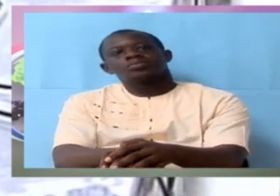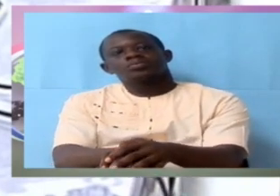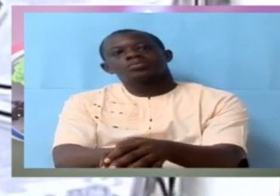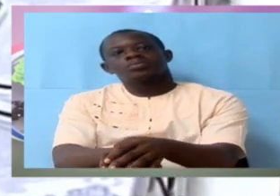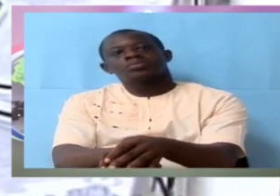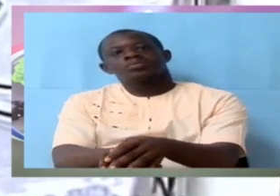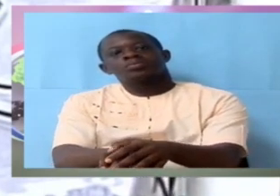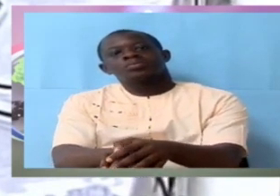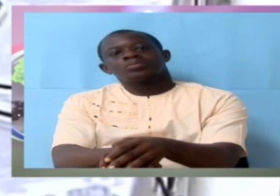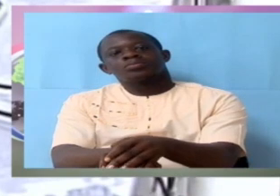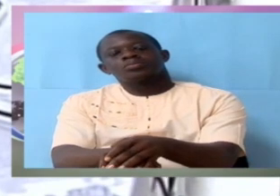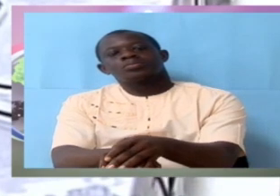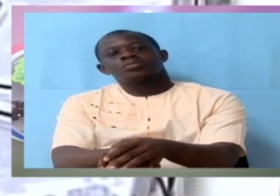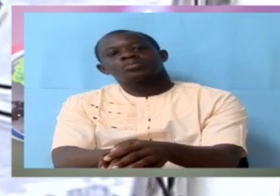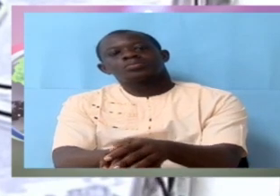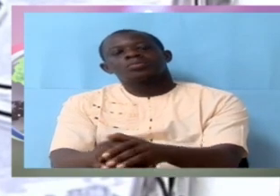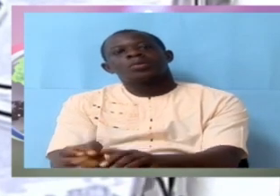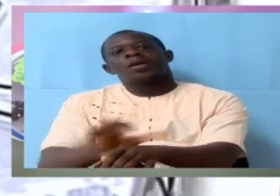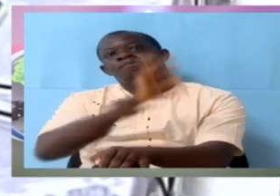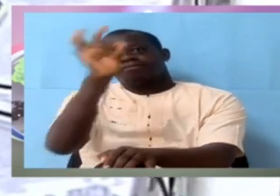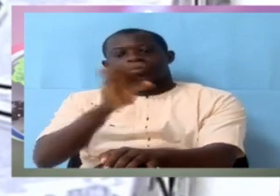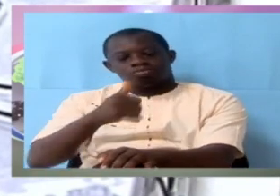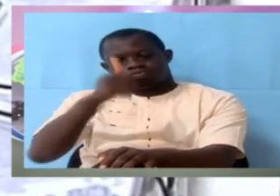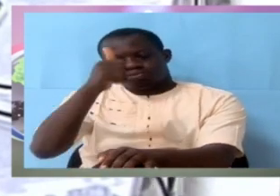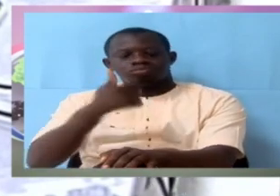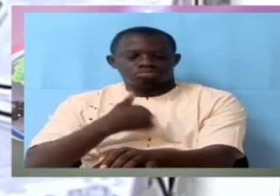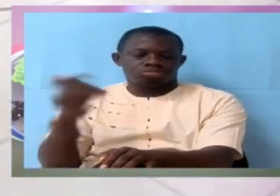It's very good what I've heard what you said.